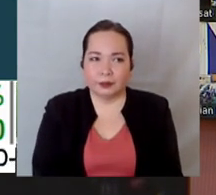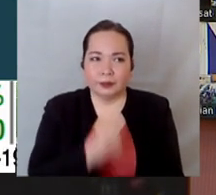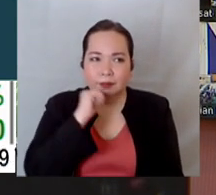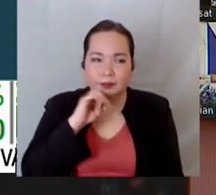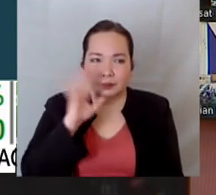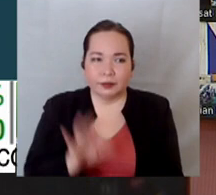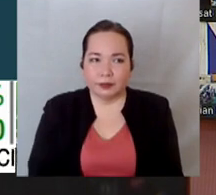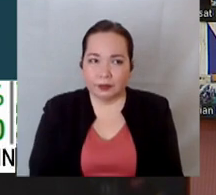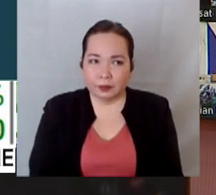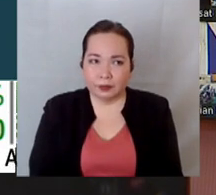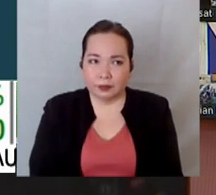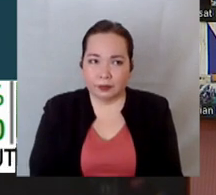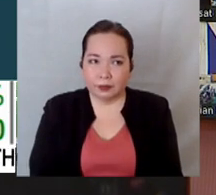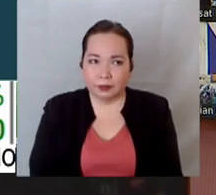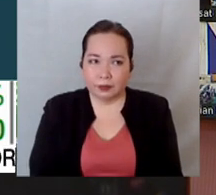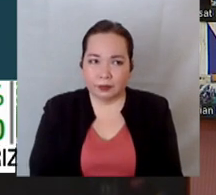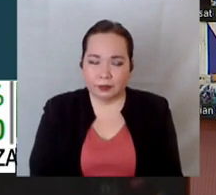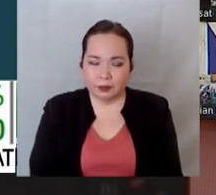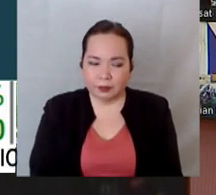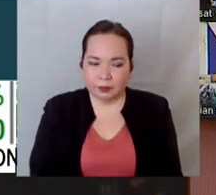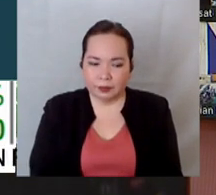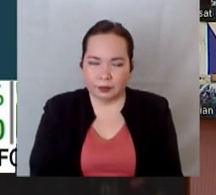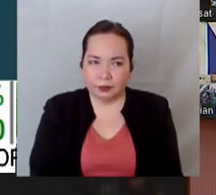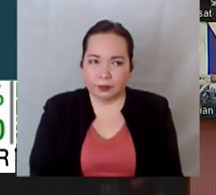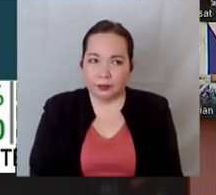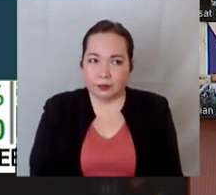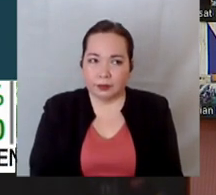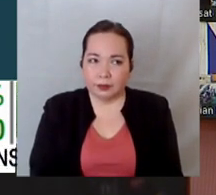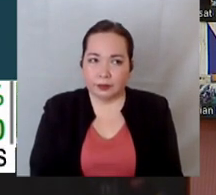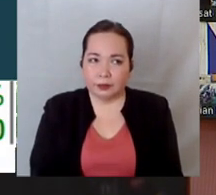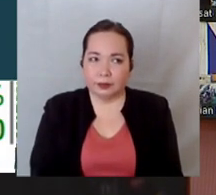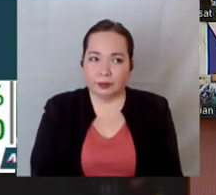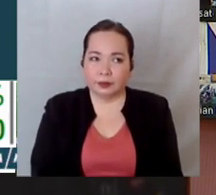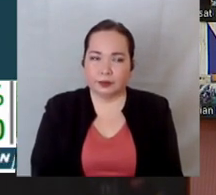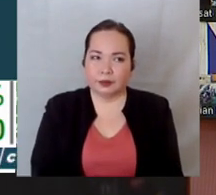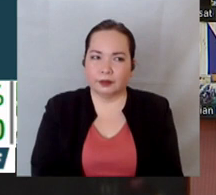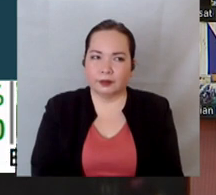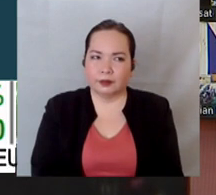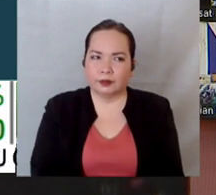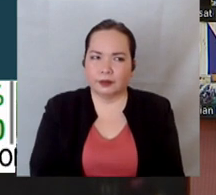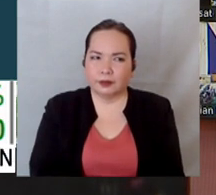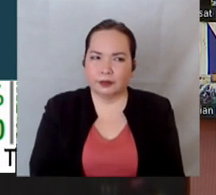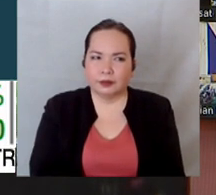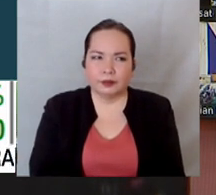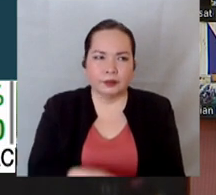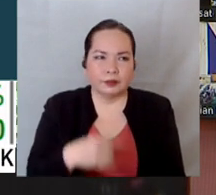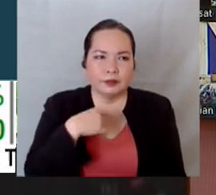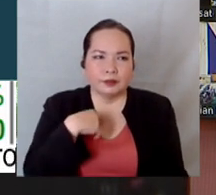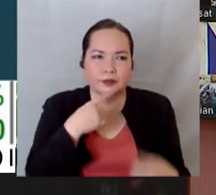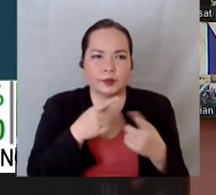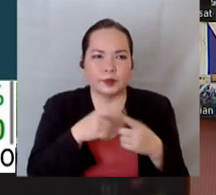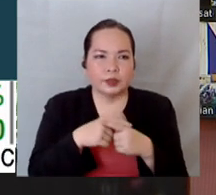kung fiber talaga ang nakakabit doon, no? Pag VSAT, I've been with the armed forces, we've been using